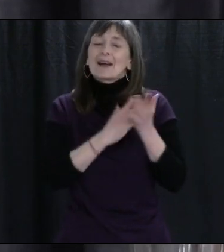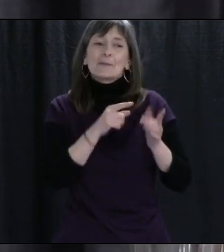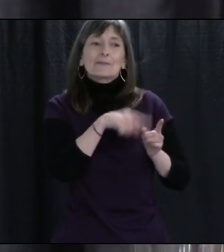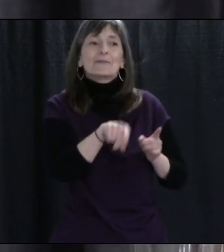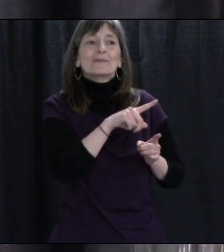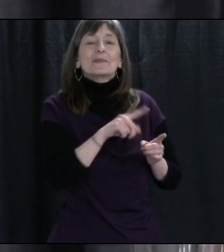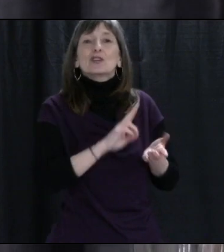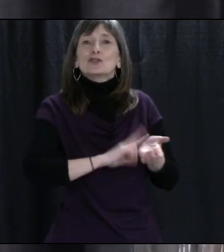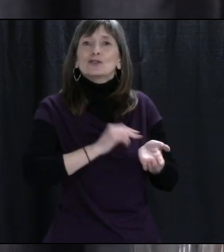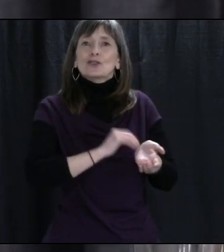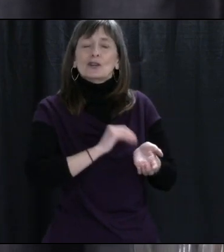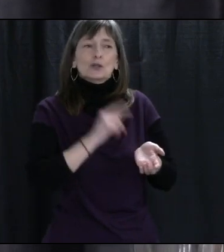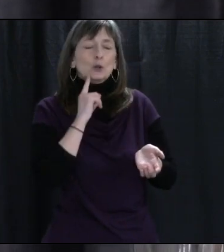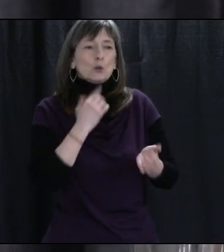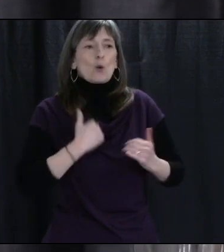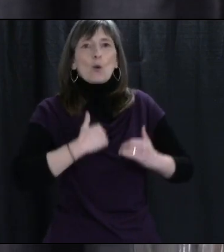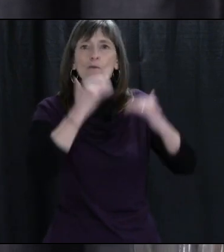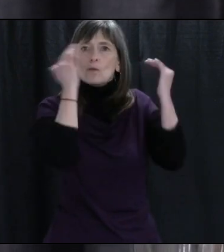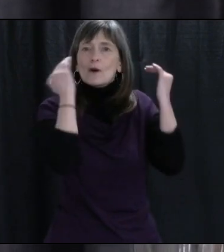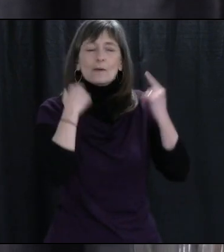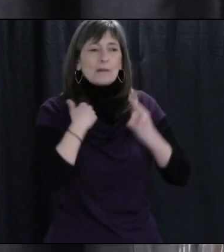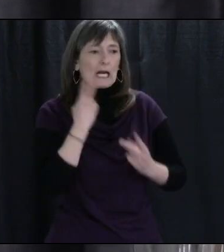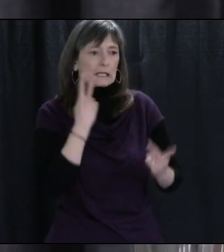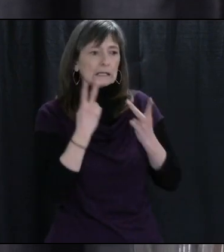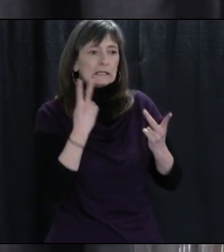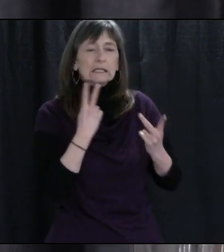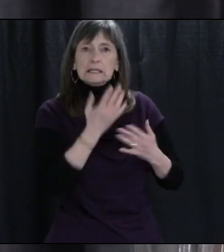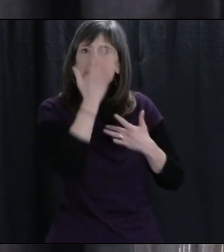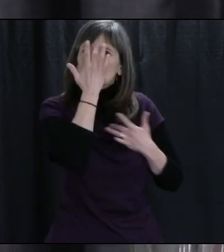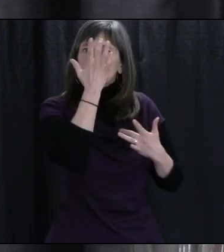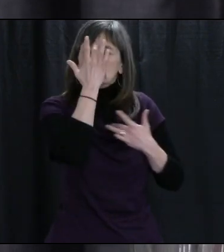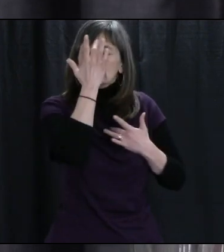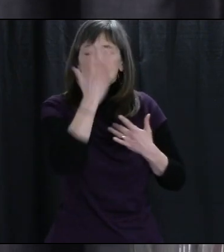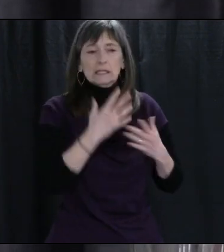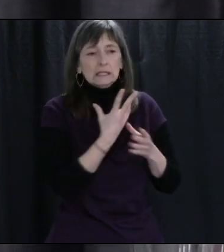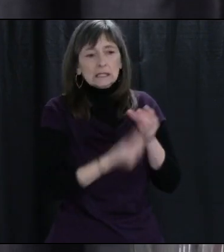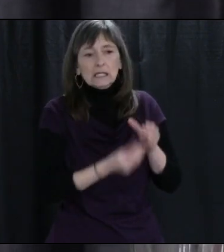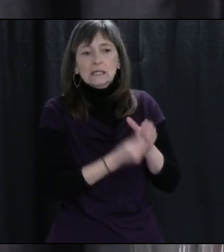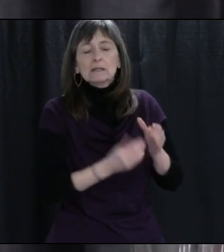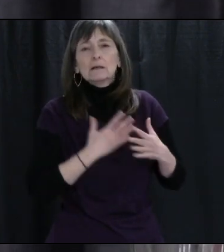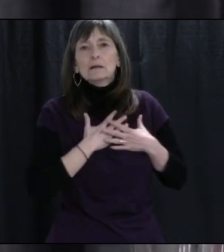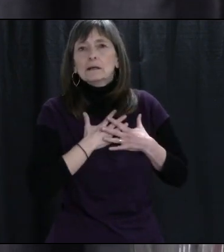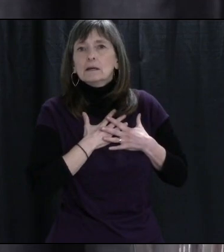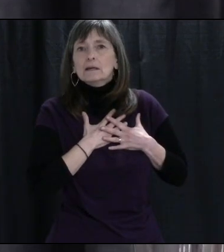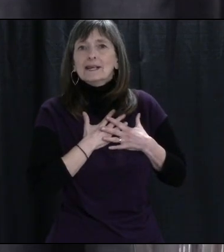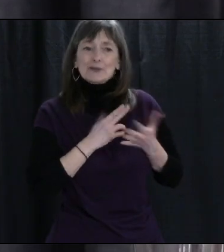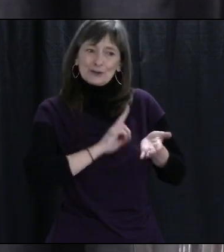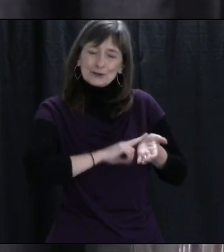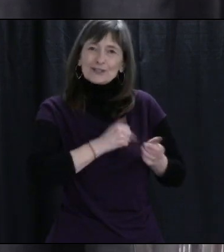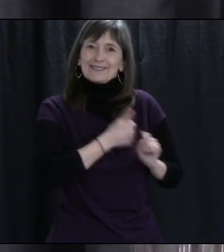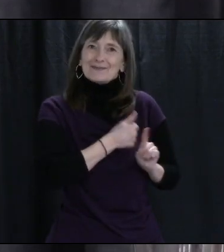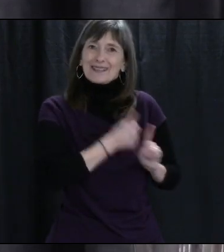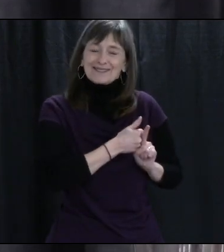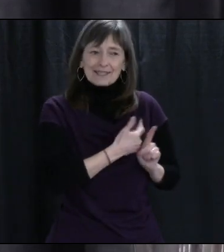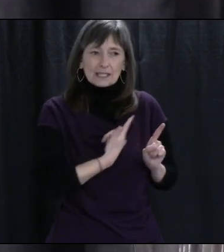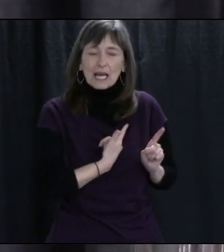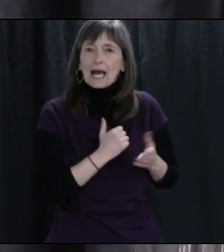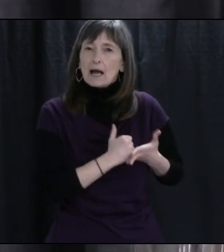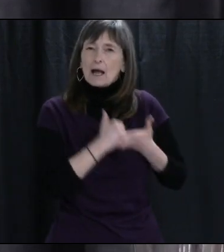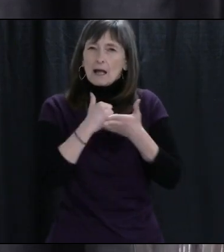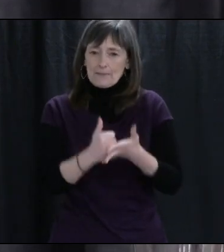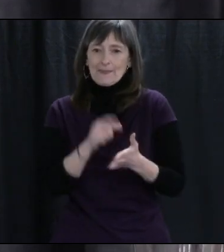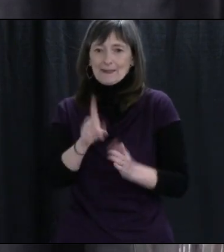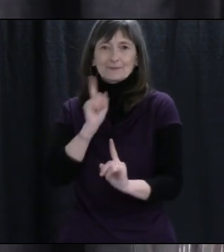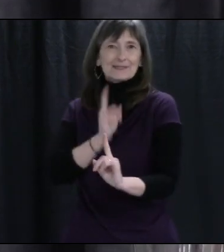I'm with you. We have resources for that too. Those resources available for the public are also available for healthcare